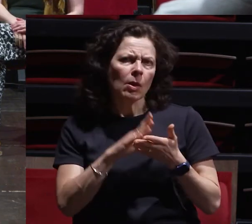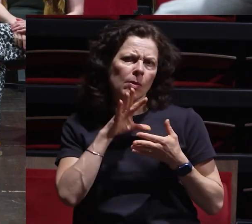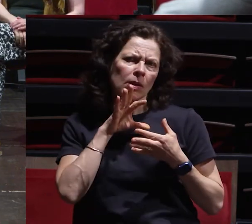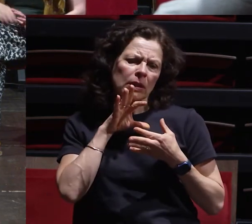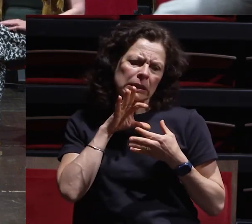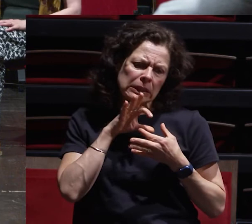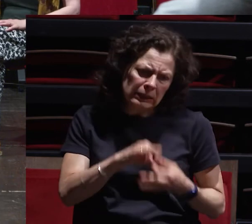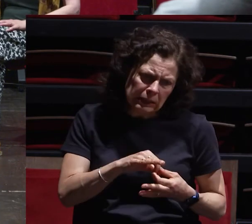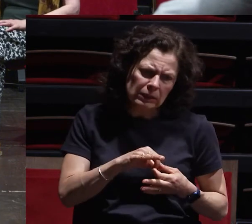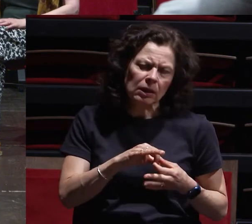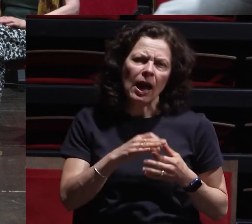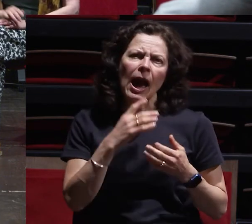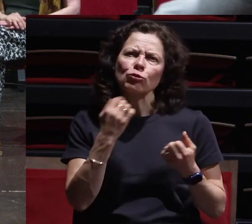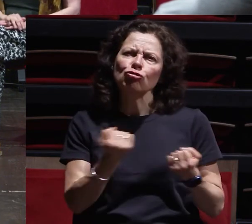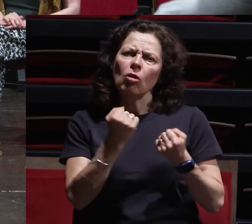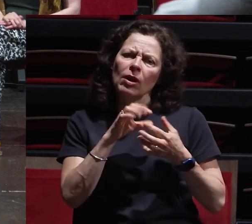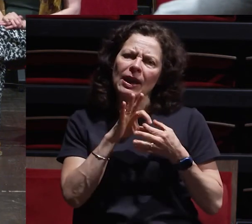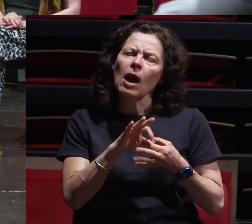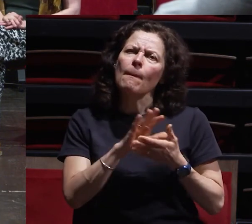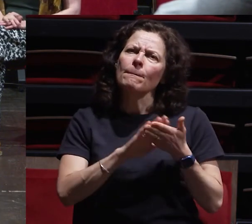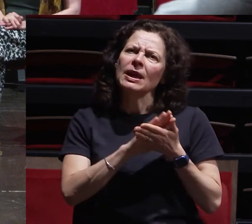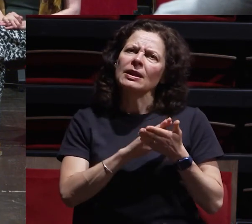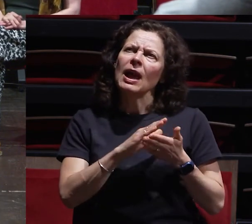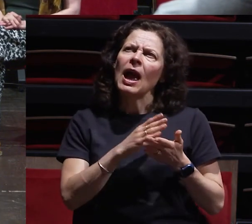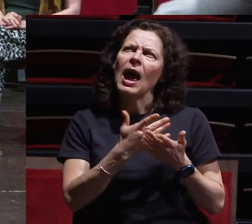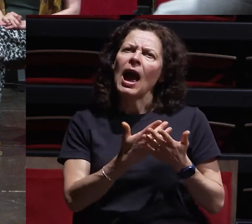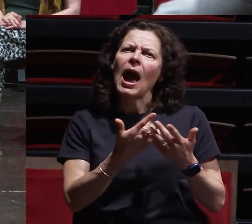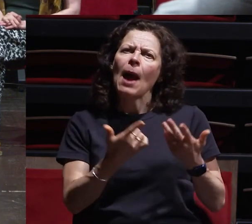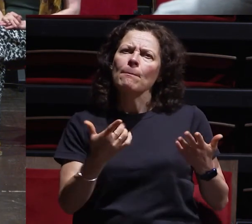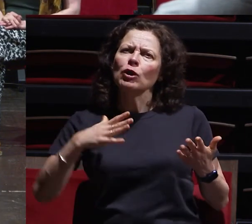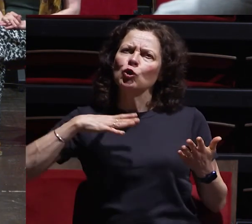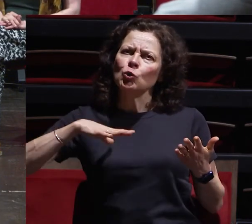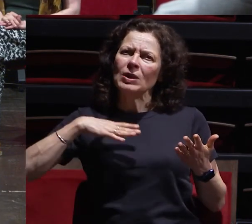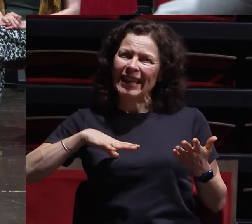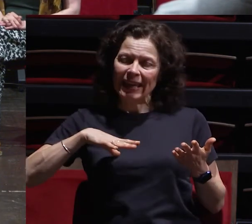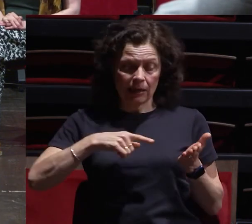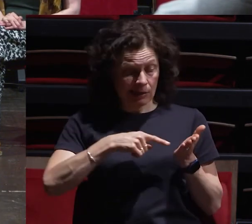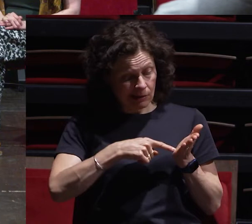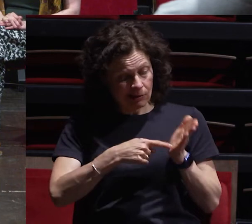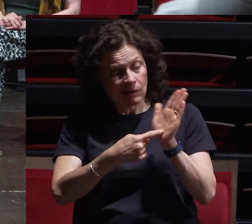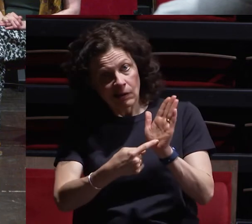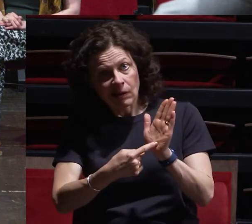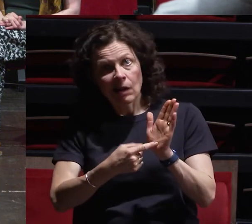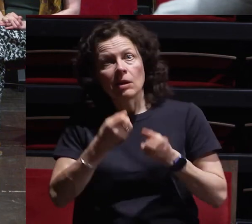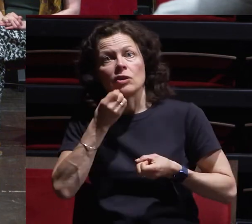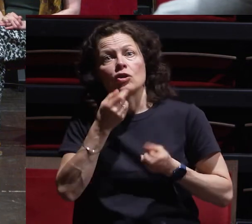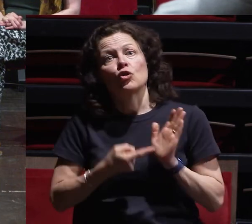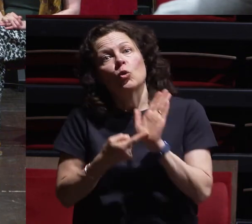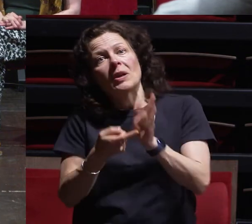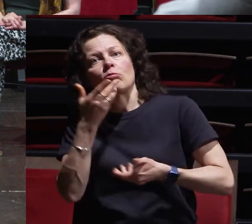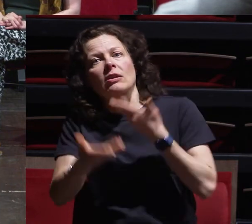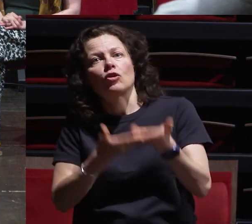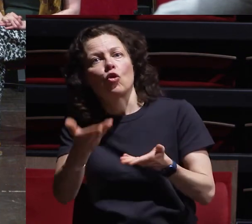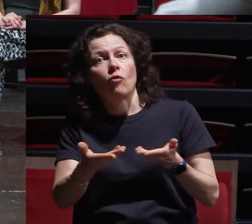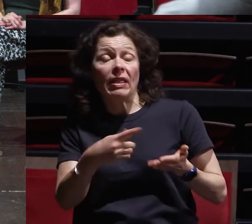that. Well, how wedded you are to it is about how much of it you need to express that story